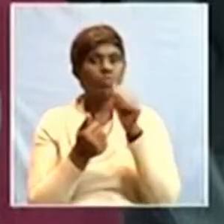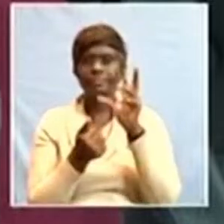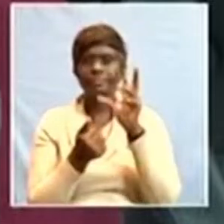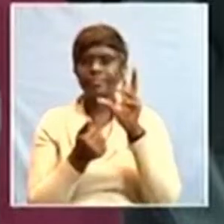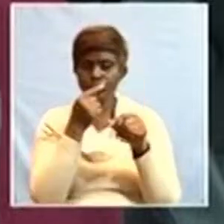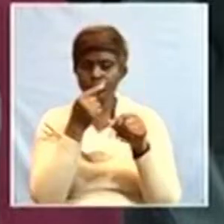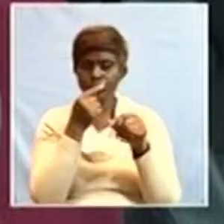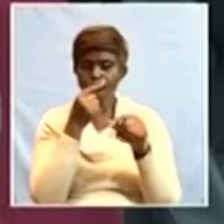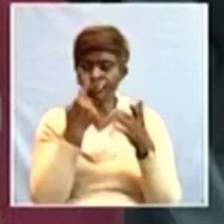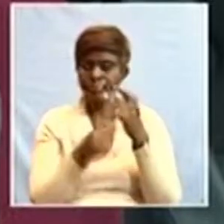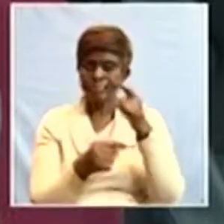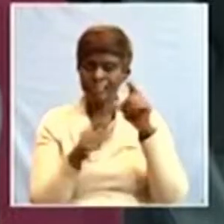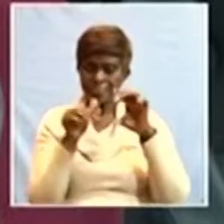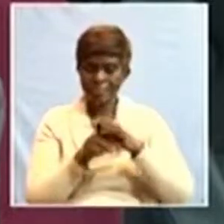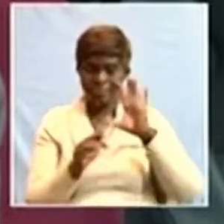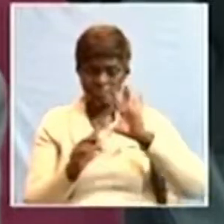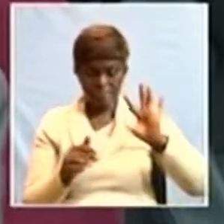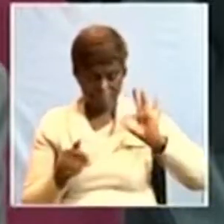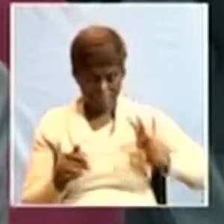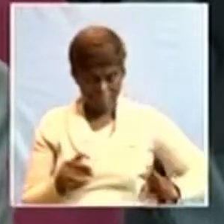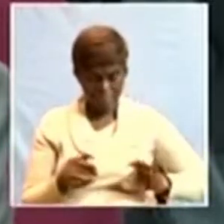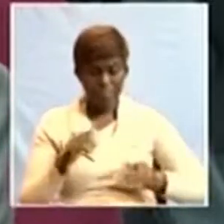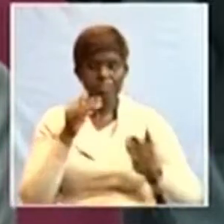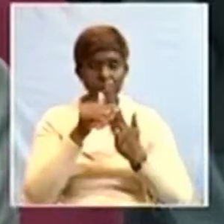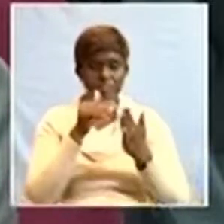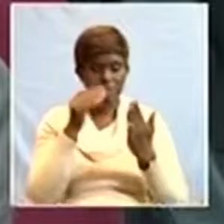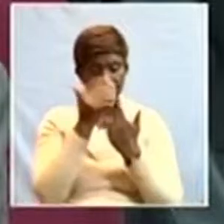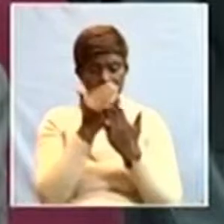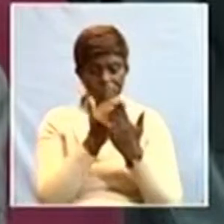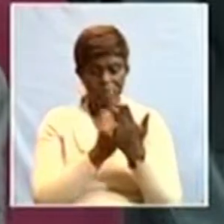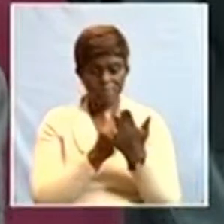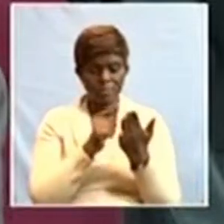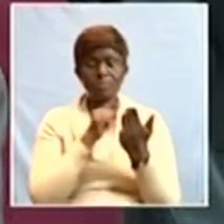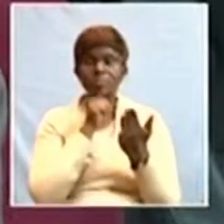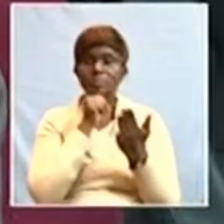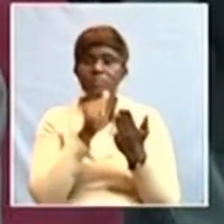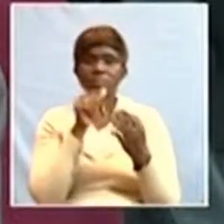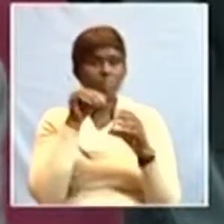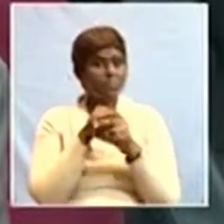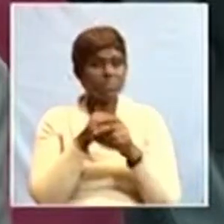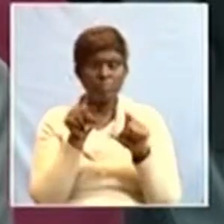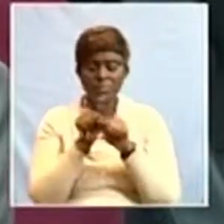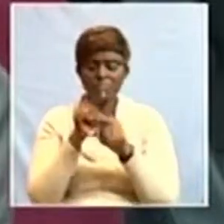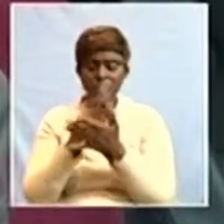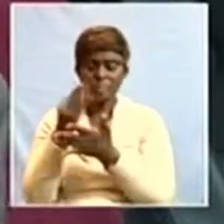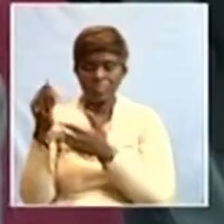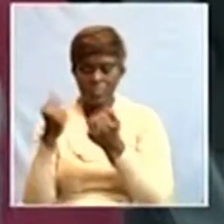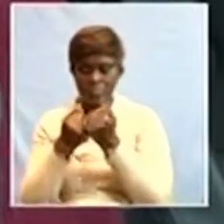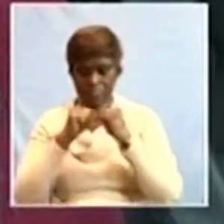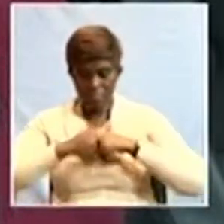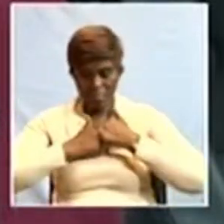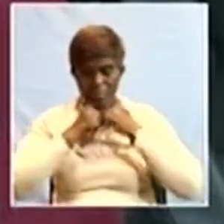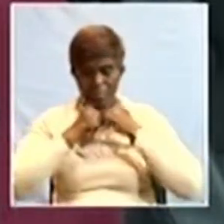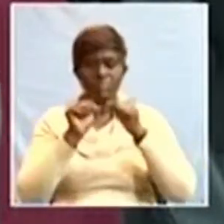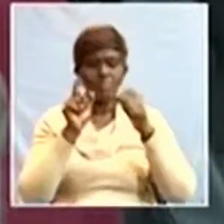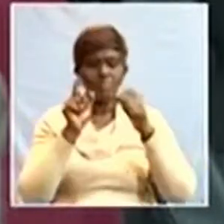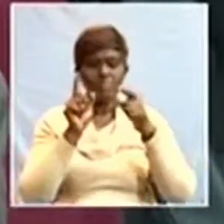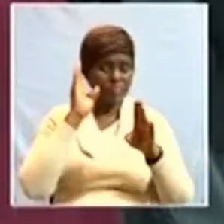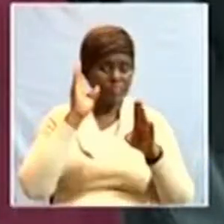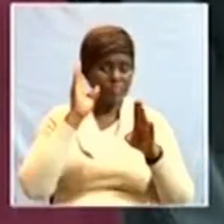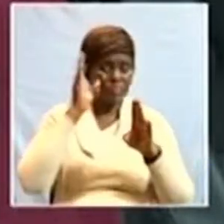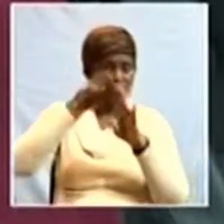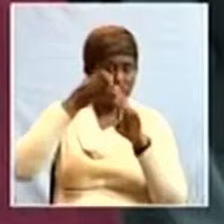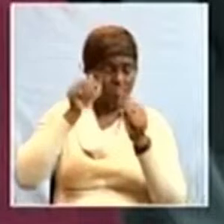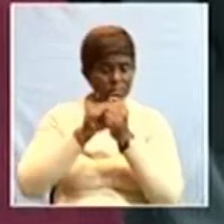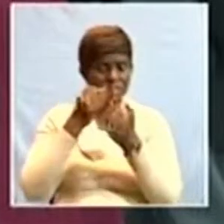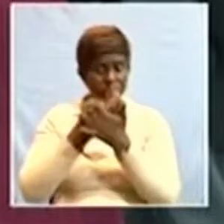that are on the beneficiary list were not on the FSIP because we were able to check directly with